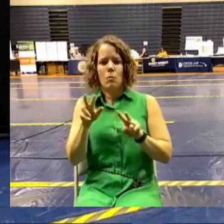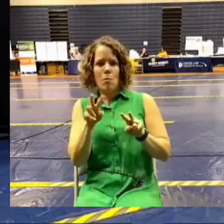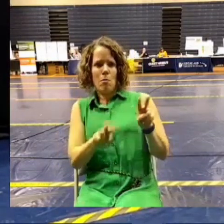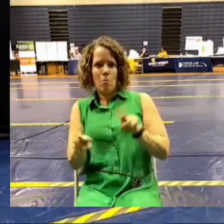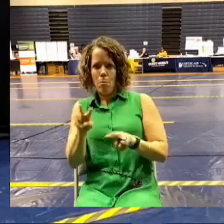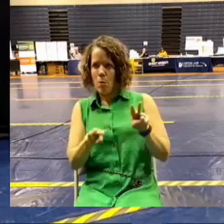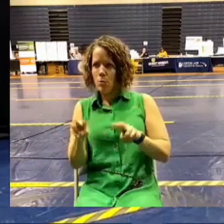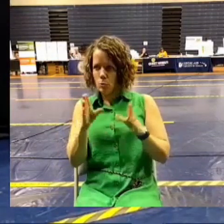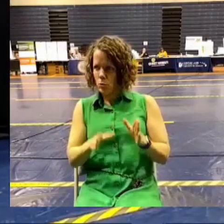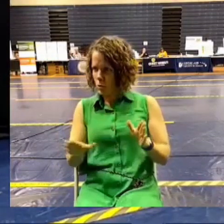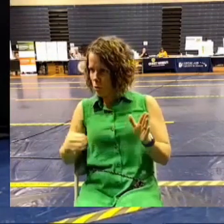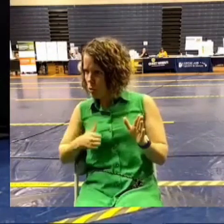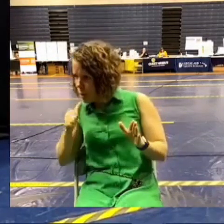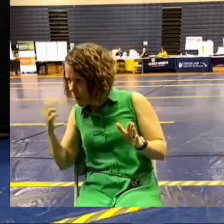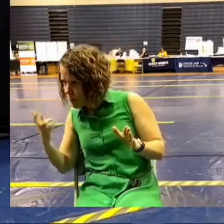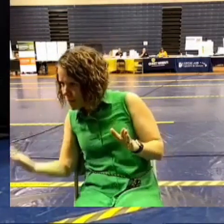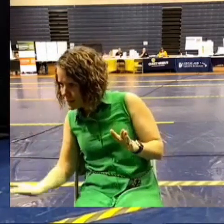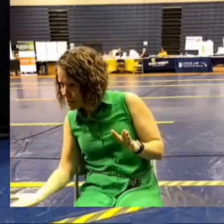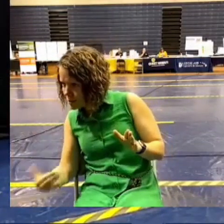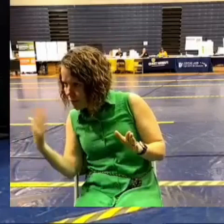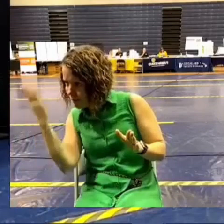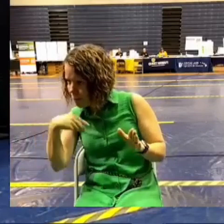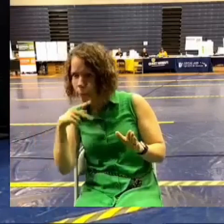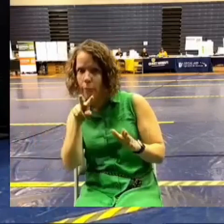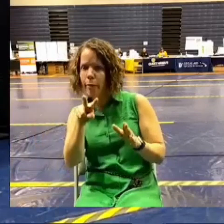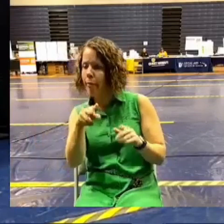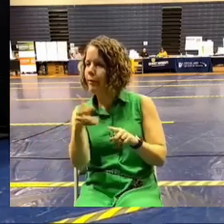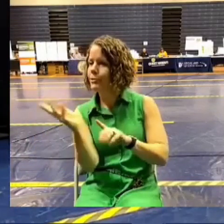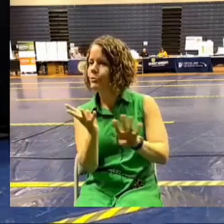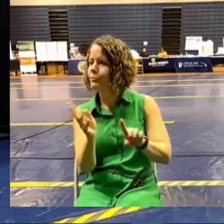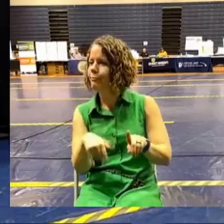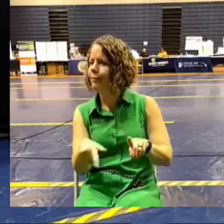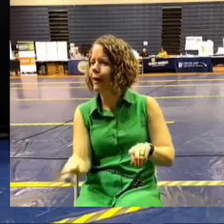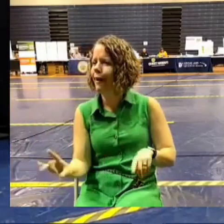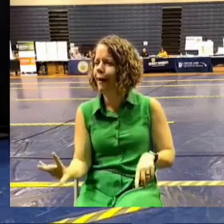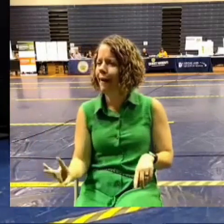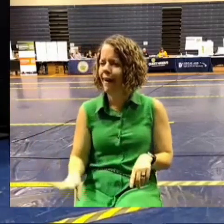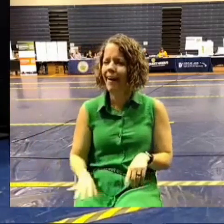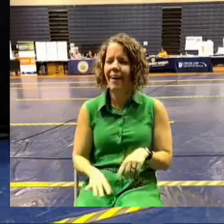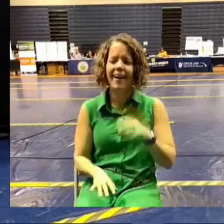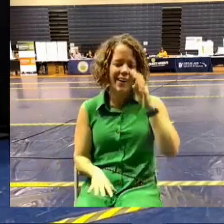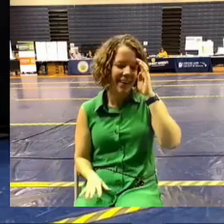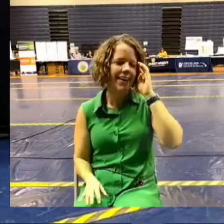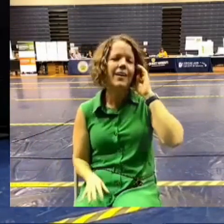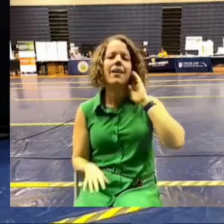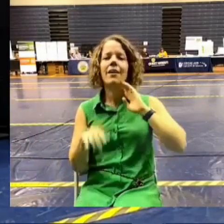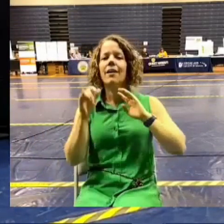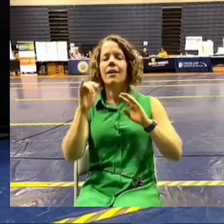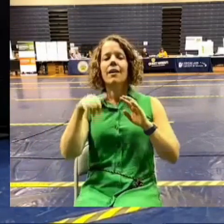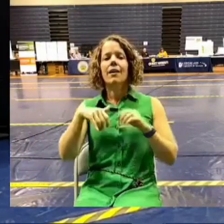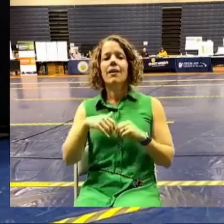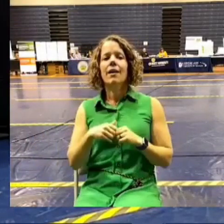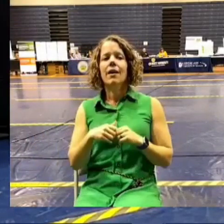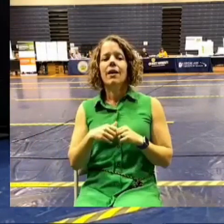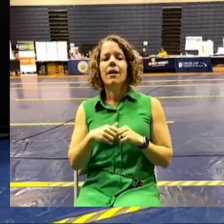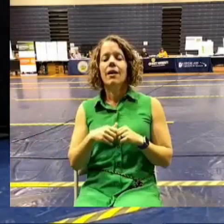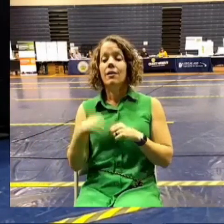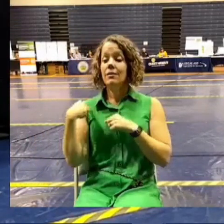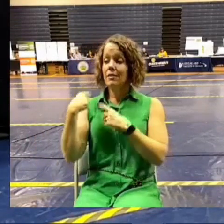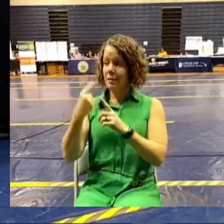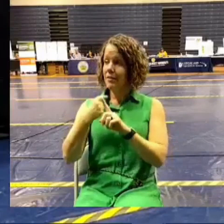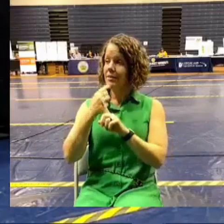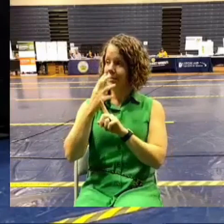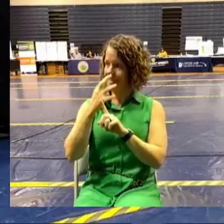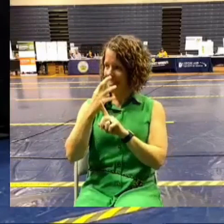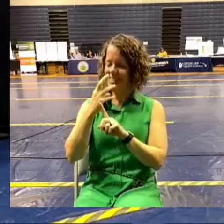within that, he carries that kuleana, and that has been a footprint all over this town, 6 months in and